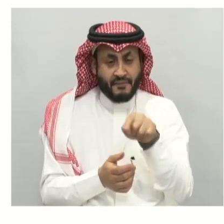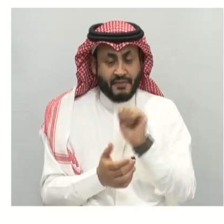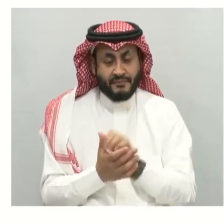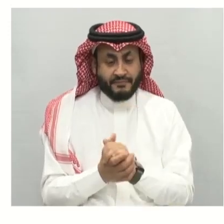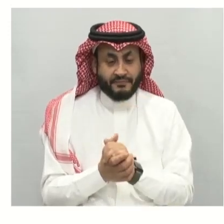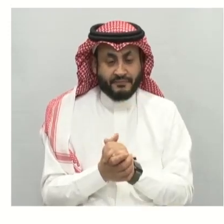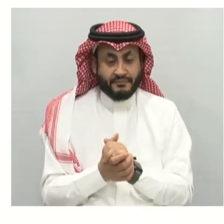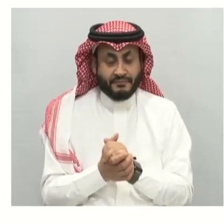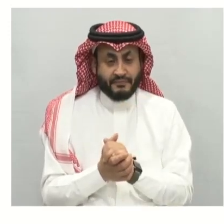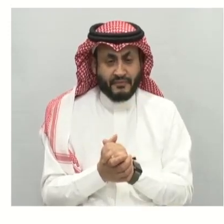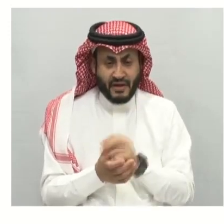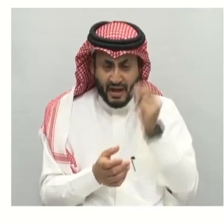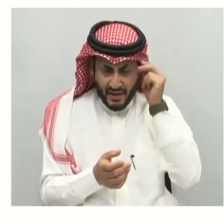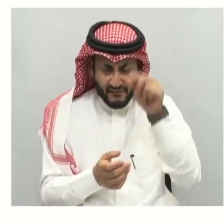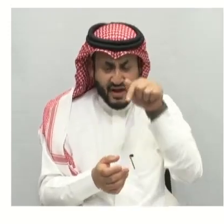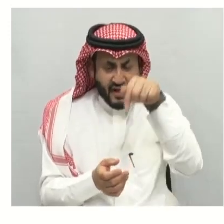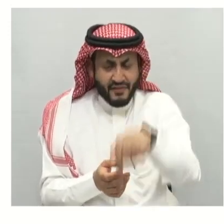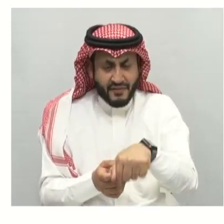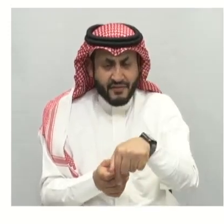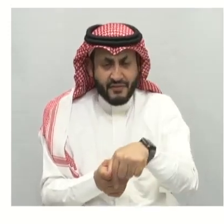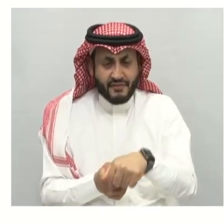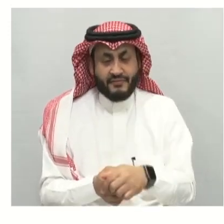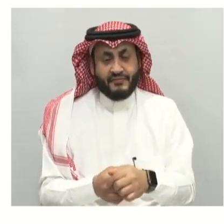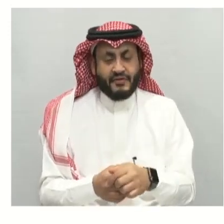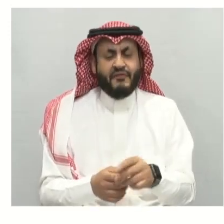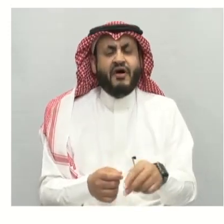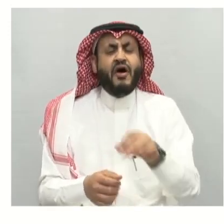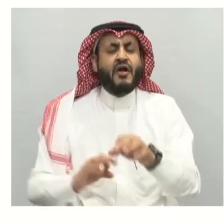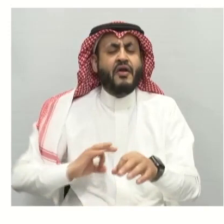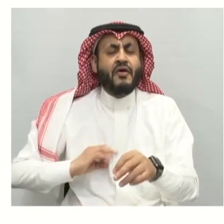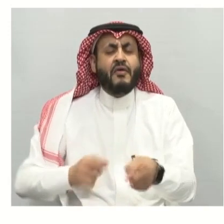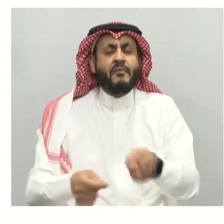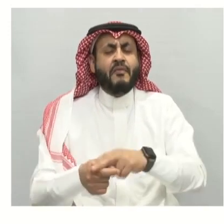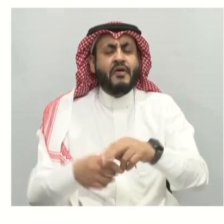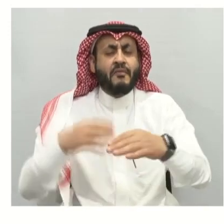you have a day that you like more than the other days?